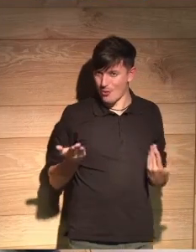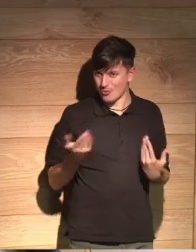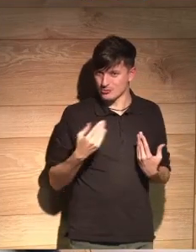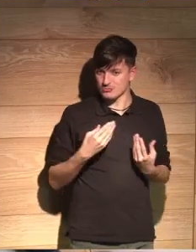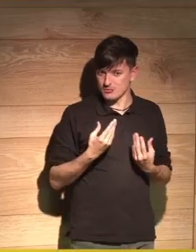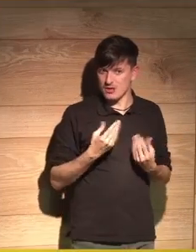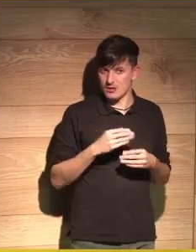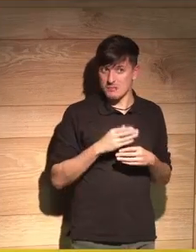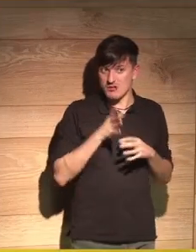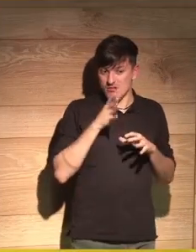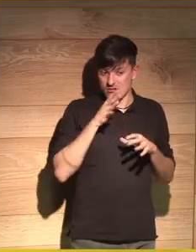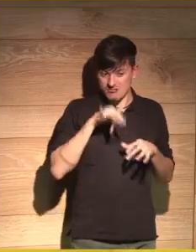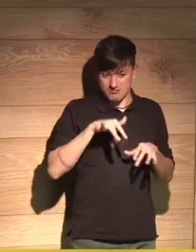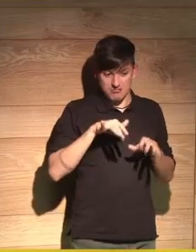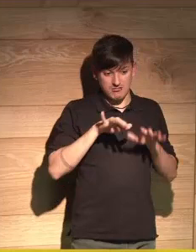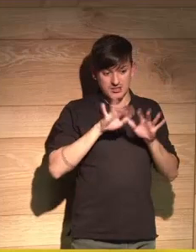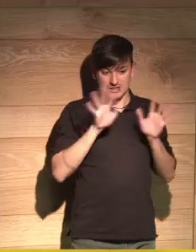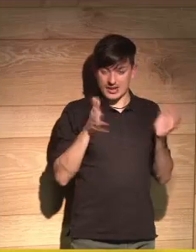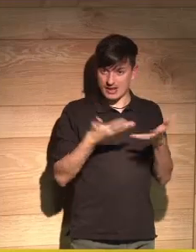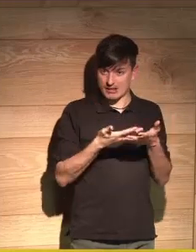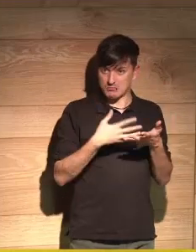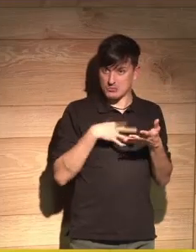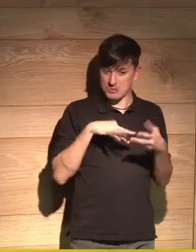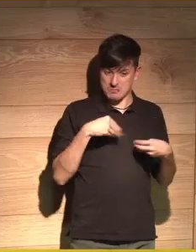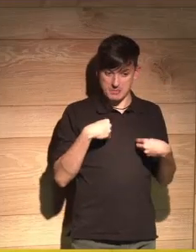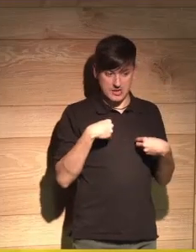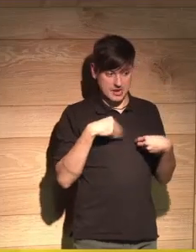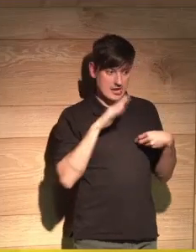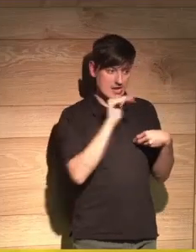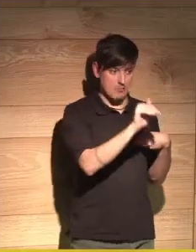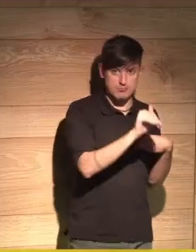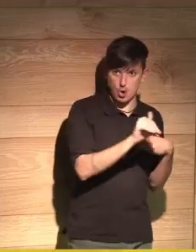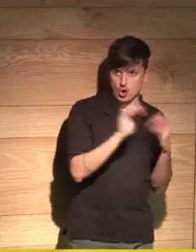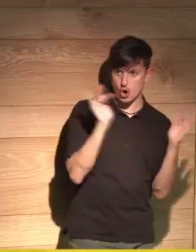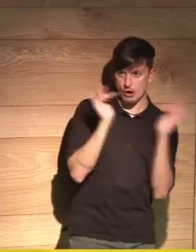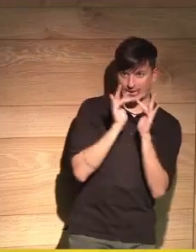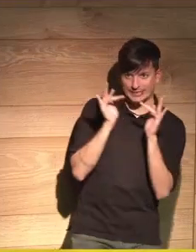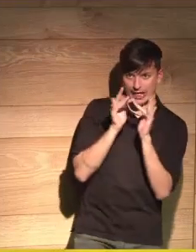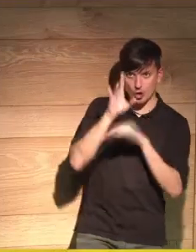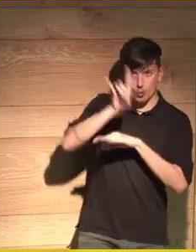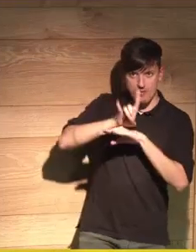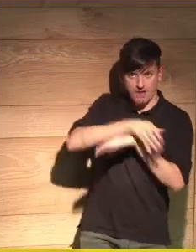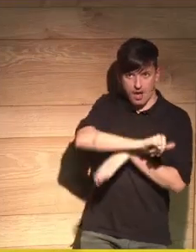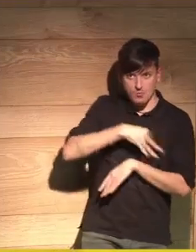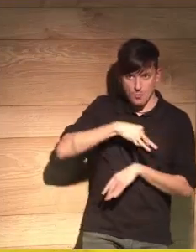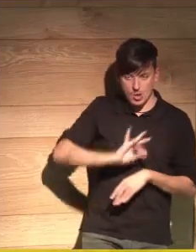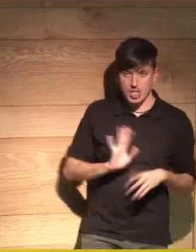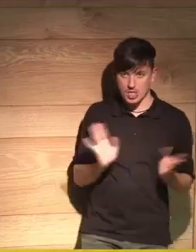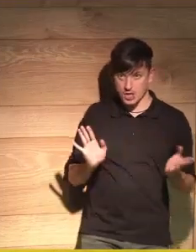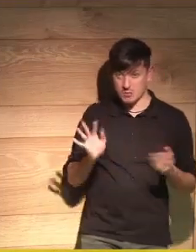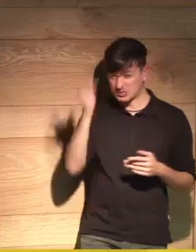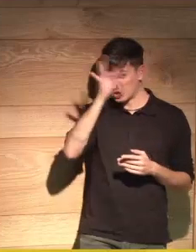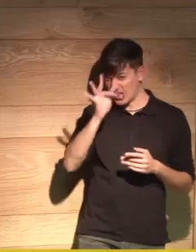was saying, but with the internet we can live in the countryside in a very good way. We can stay connected,